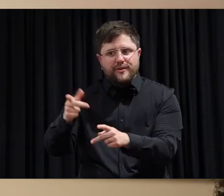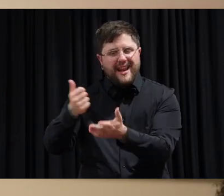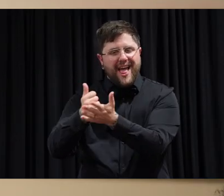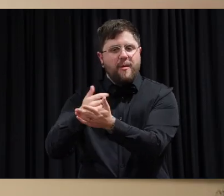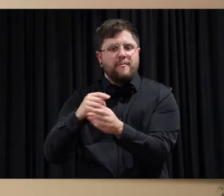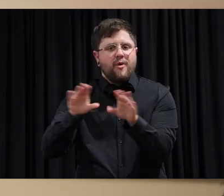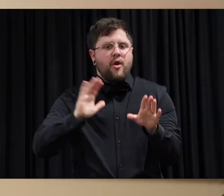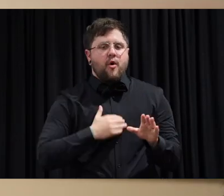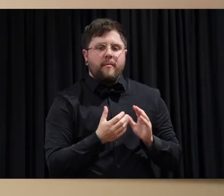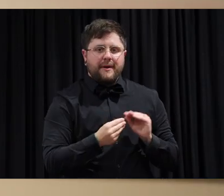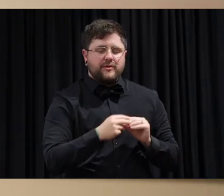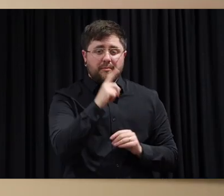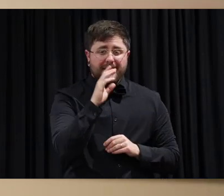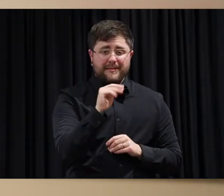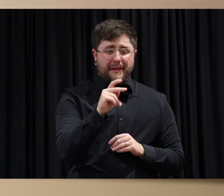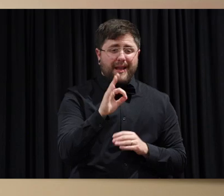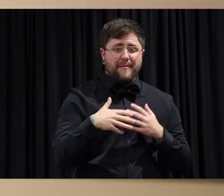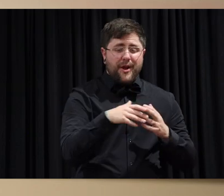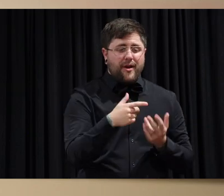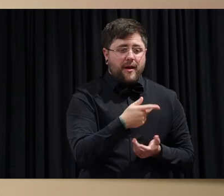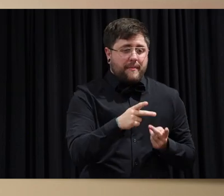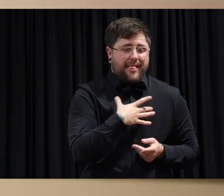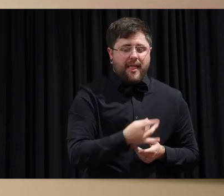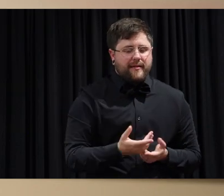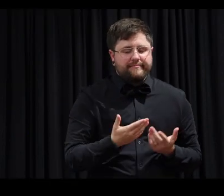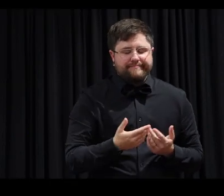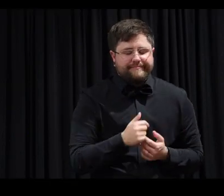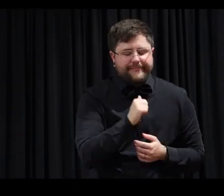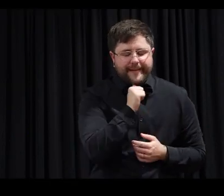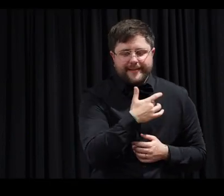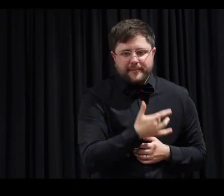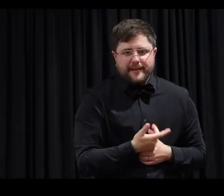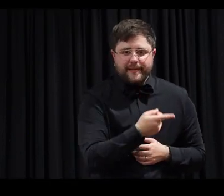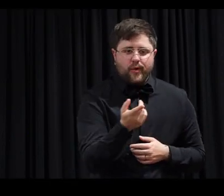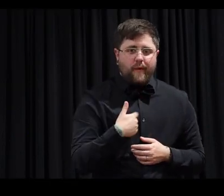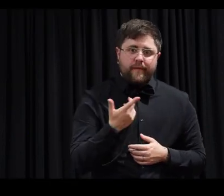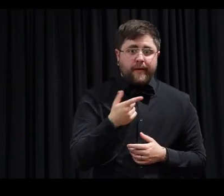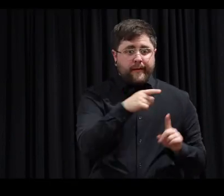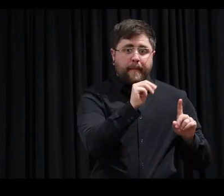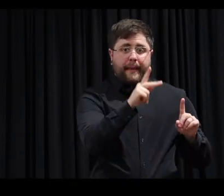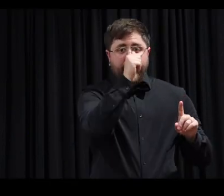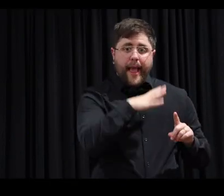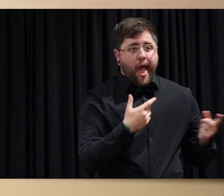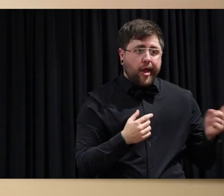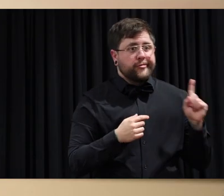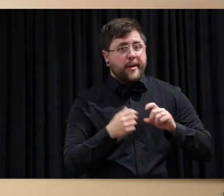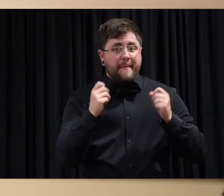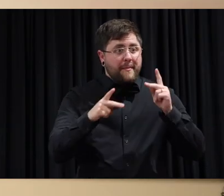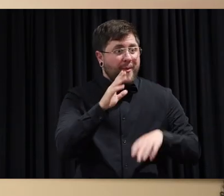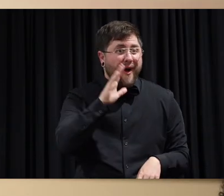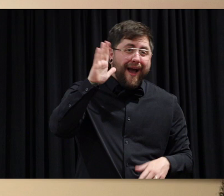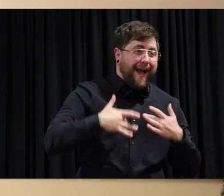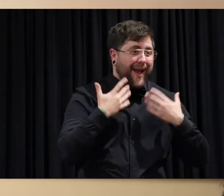out. Because, frankly, Bank of America is never going to be the cool kid in the room. No one's going to, if I say, hey, we got this big Bank of America event coming up, not a lot of people are going to raise their hands to